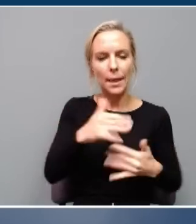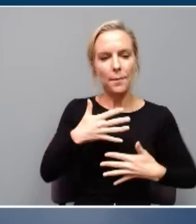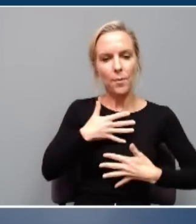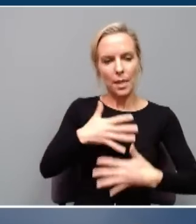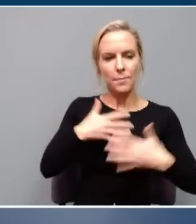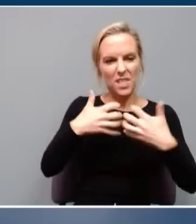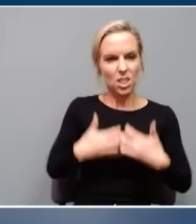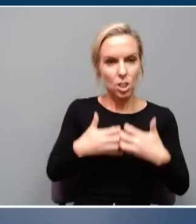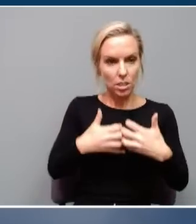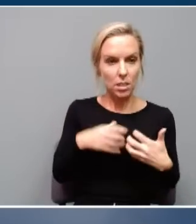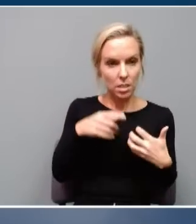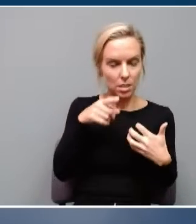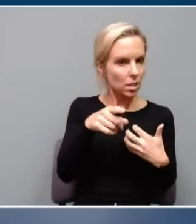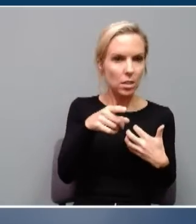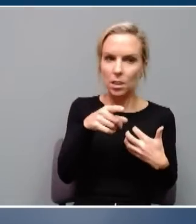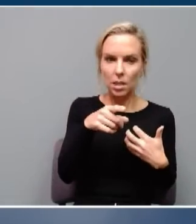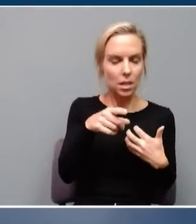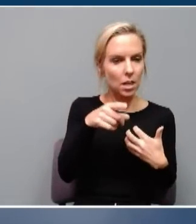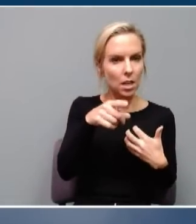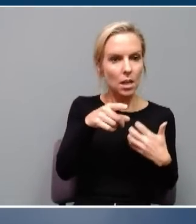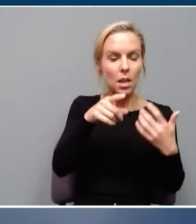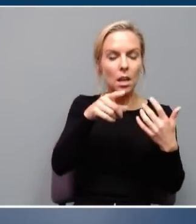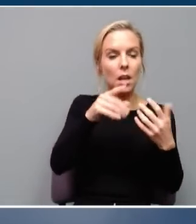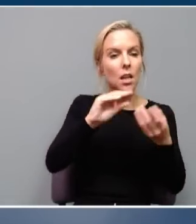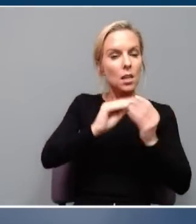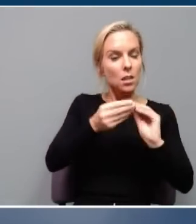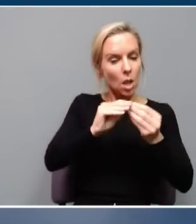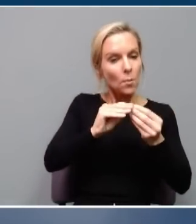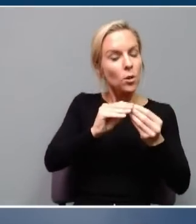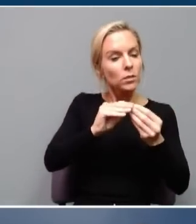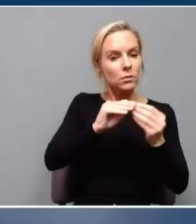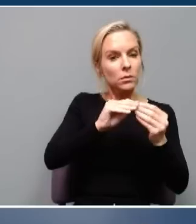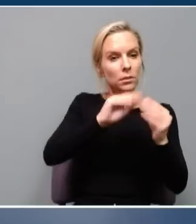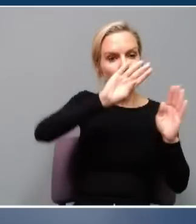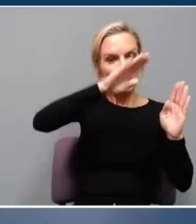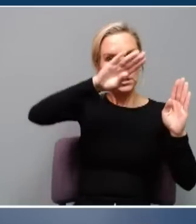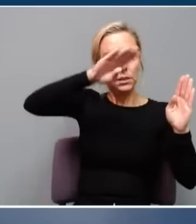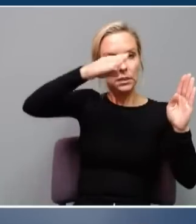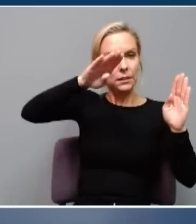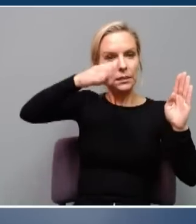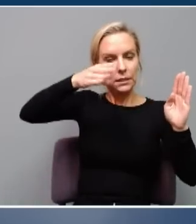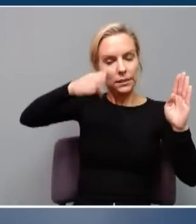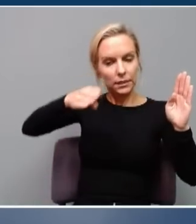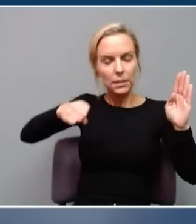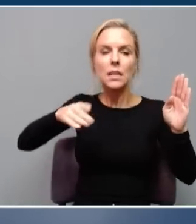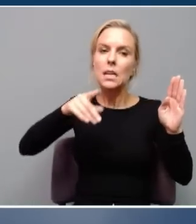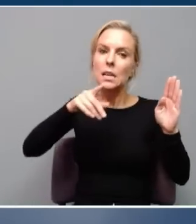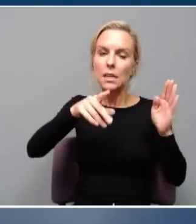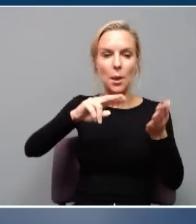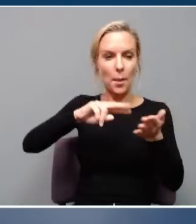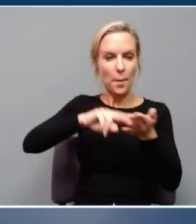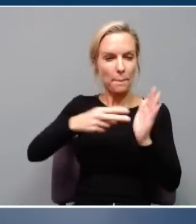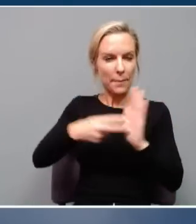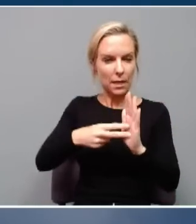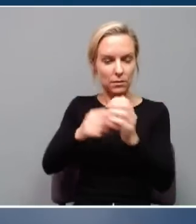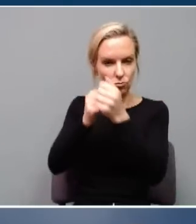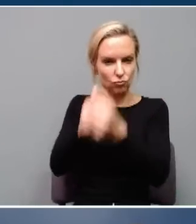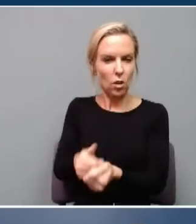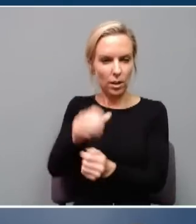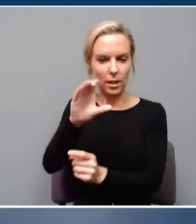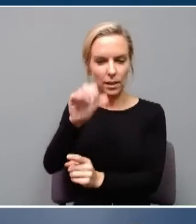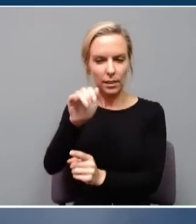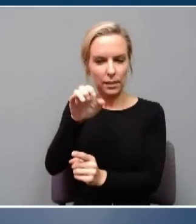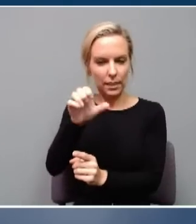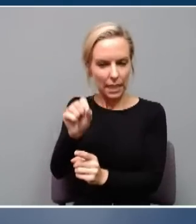which continues to climb. This is going to trail cases, and it's going to trail